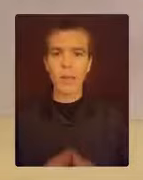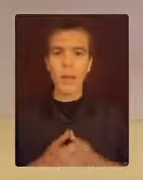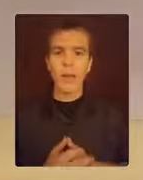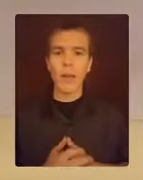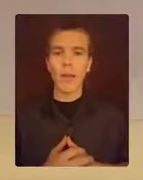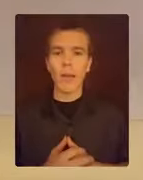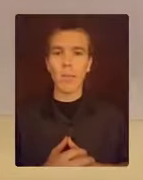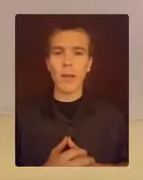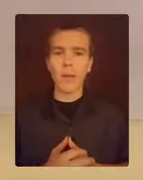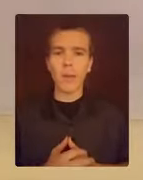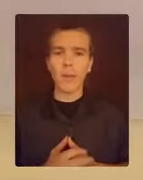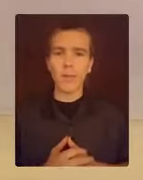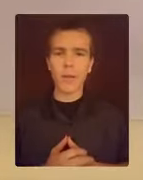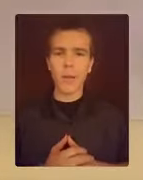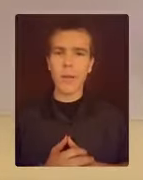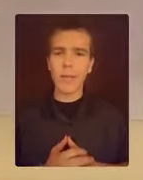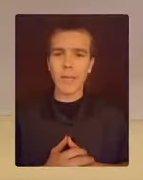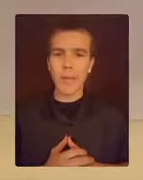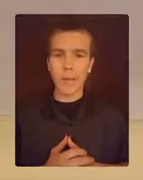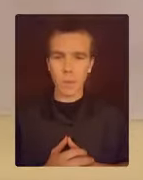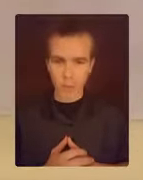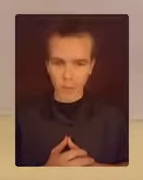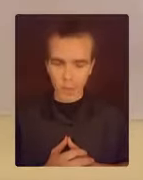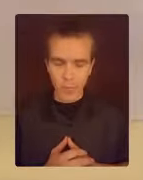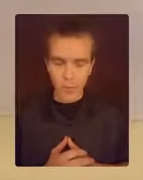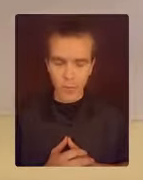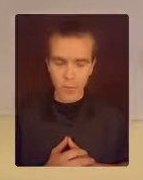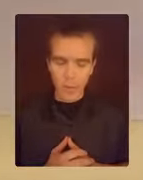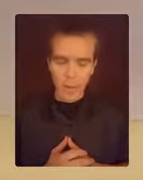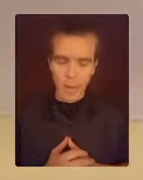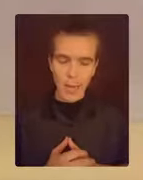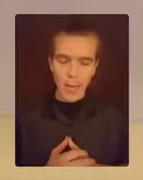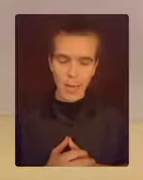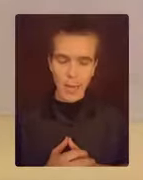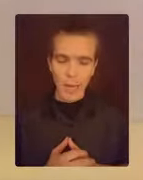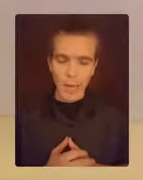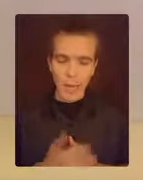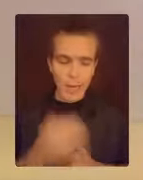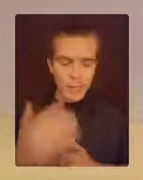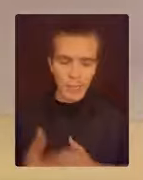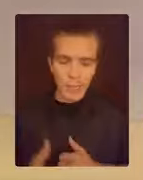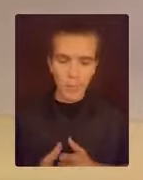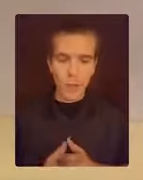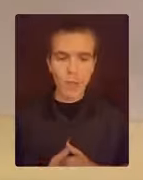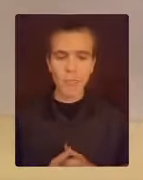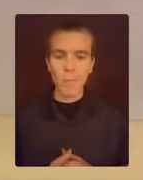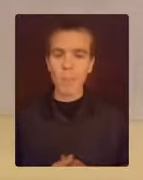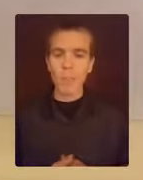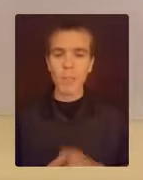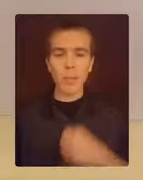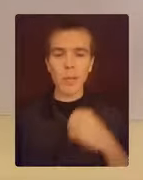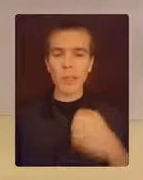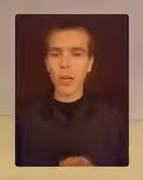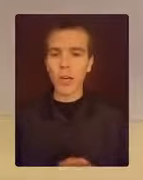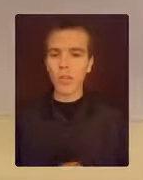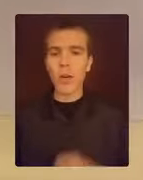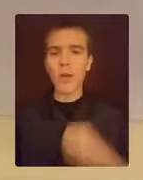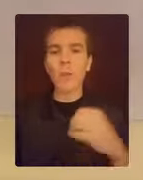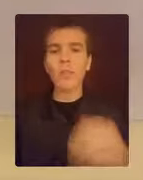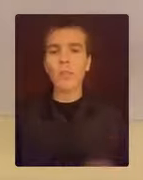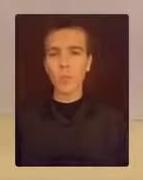cross-legged, sitting there meditating with his head down. And I can't see his face, but this man